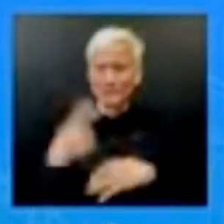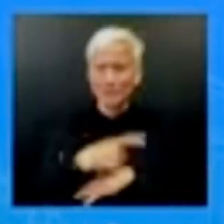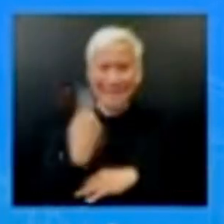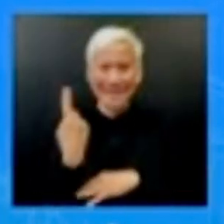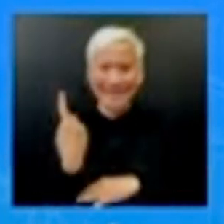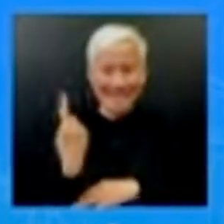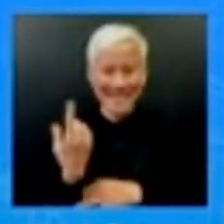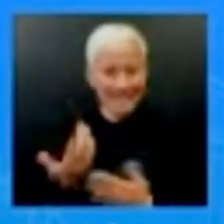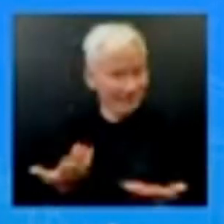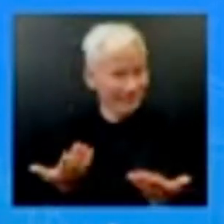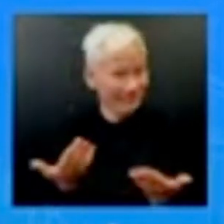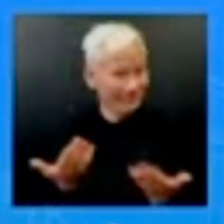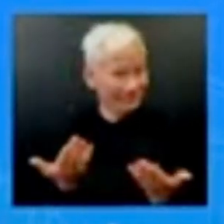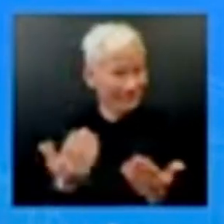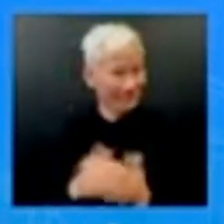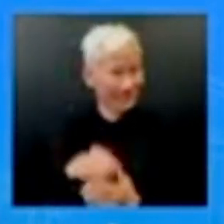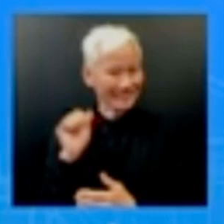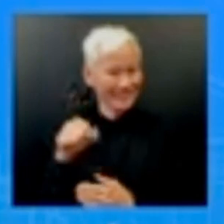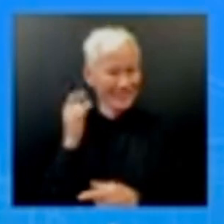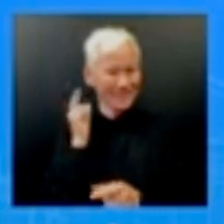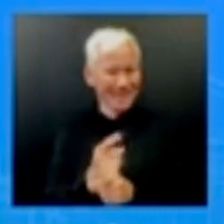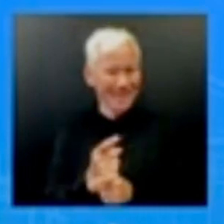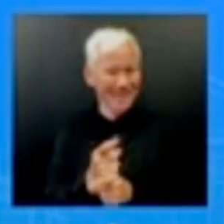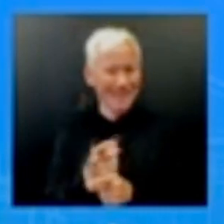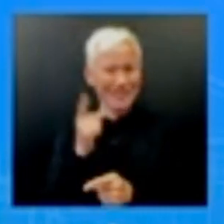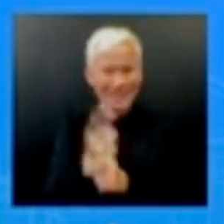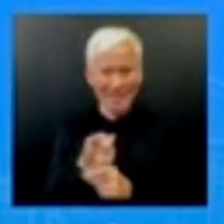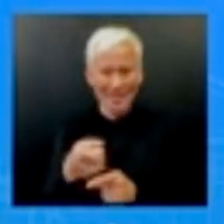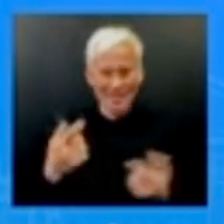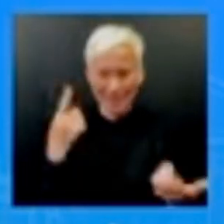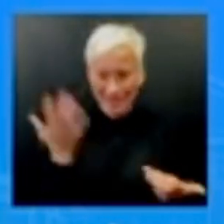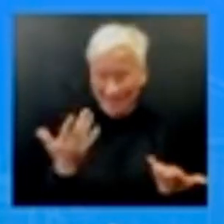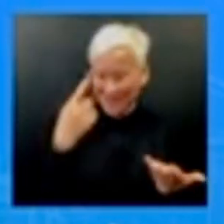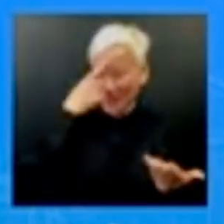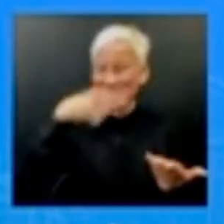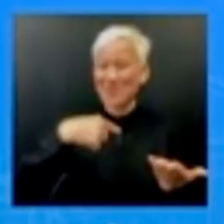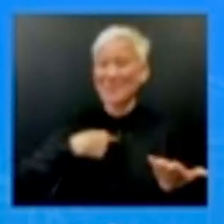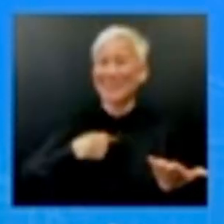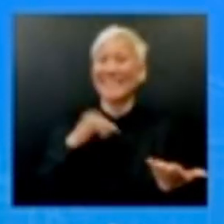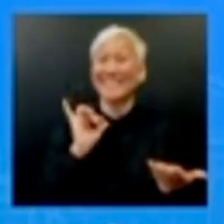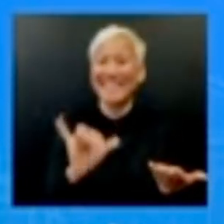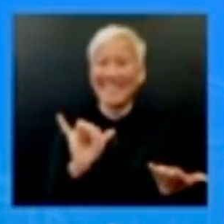Yeah, right, you're right. You're here for me. Refer me. No. Nope, that's not,